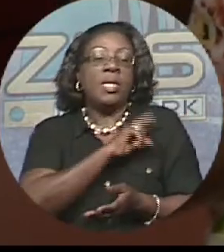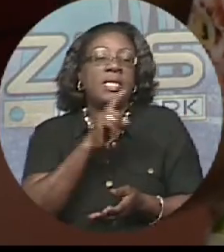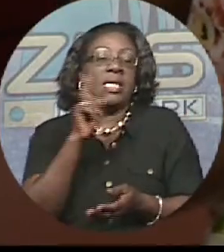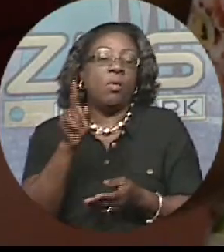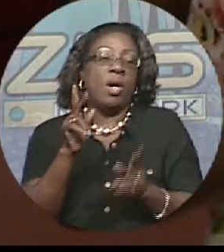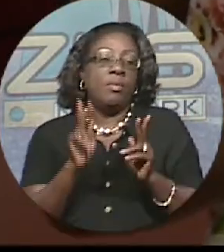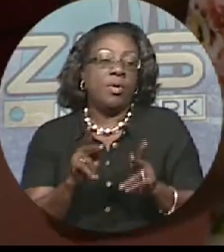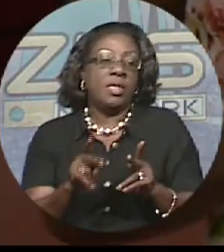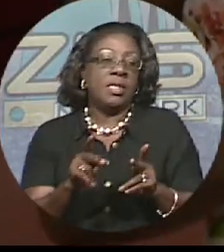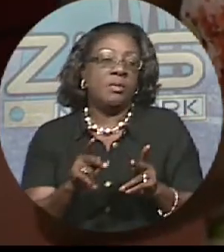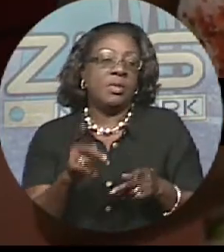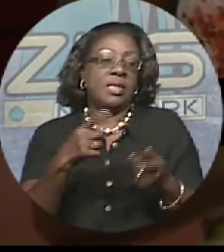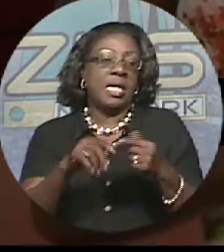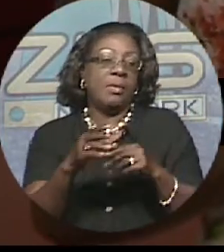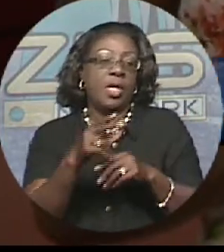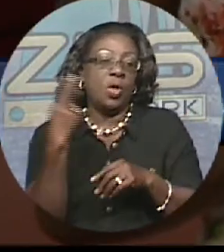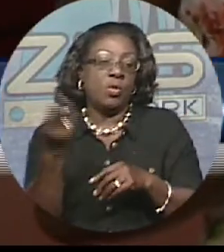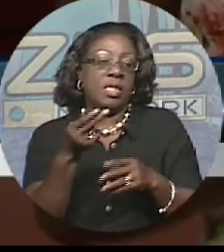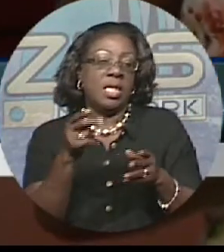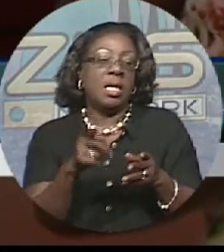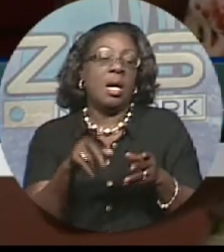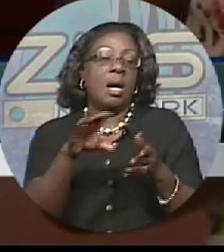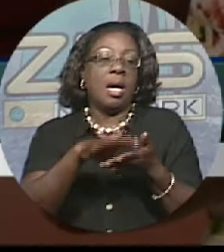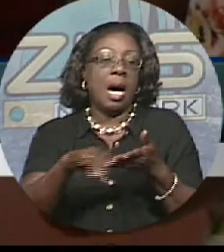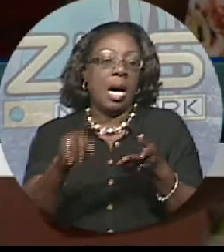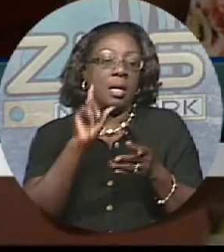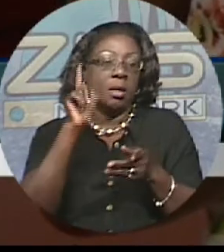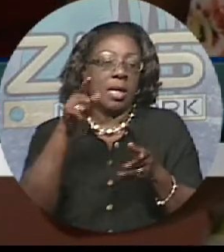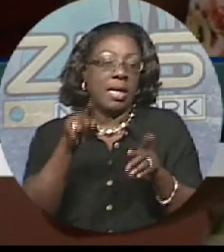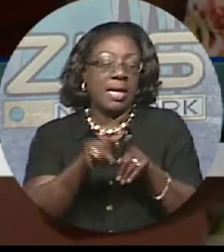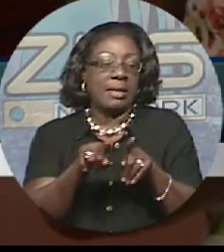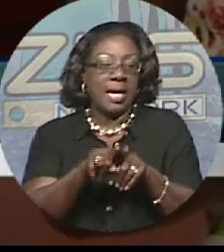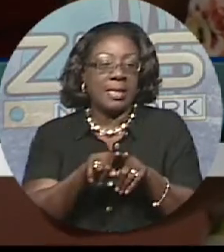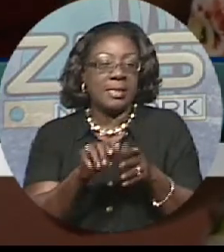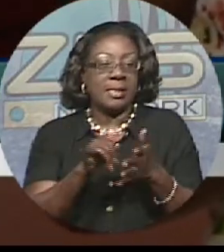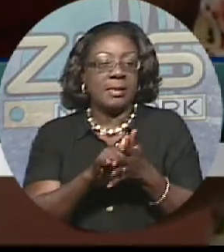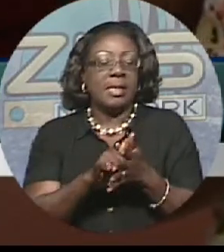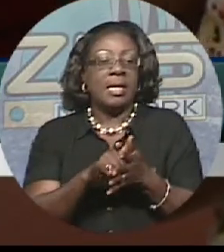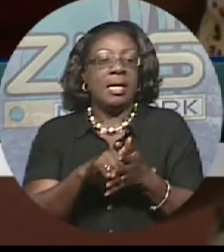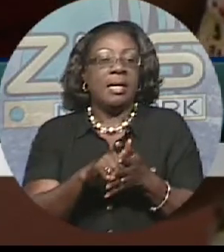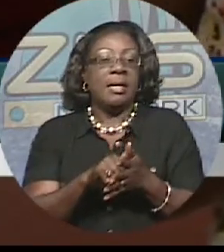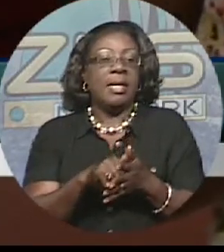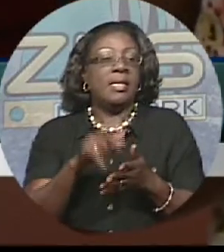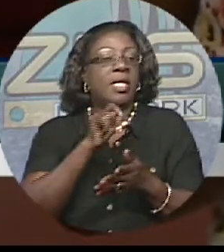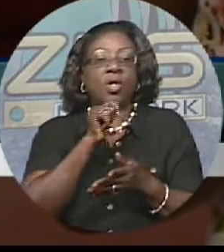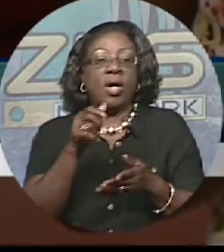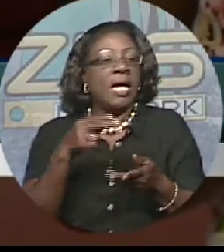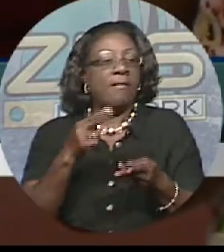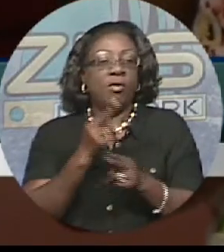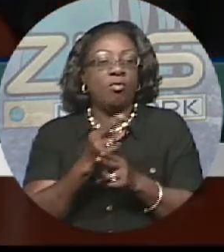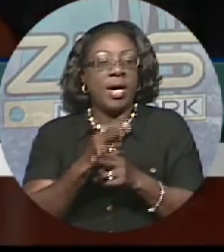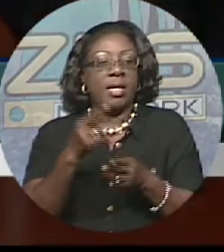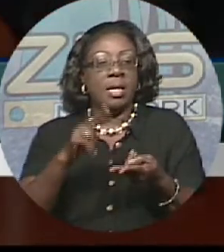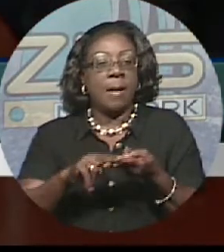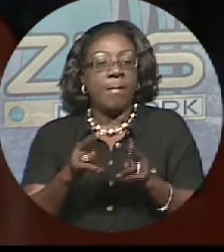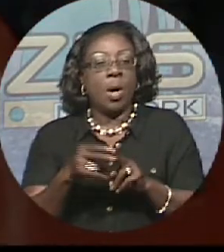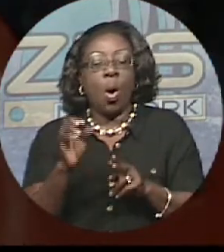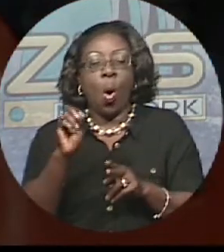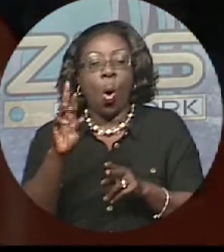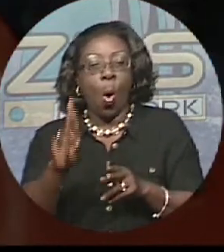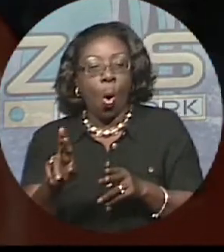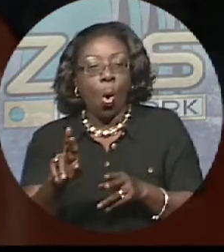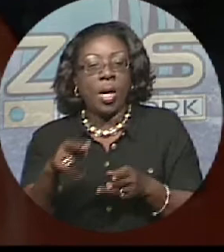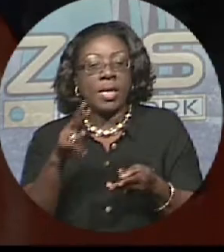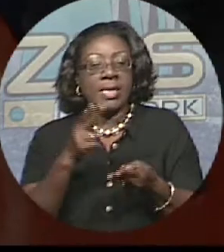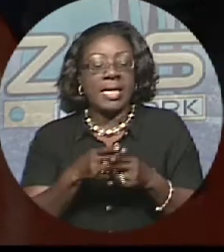to get away using a card like this one, only difference, that card did not have a credit card number or a name. Another way you